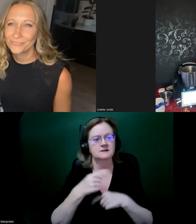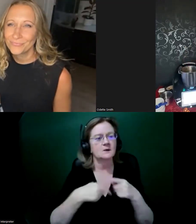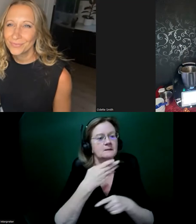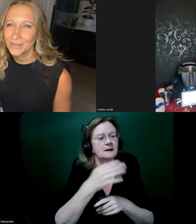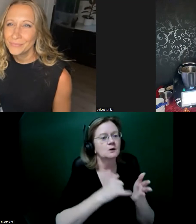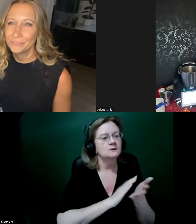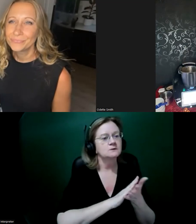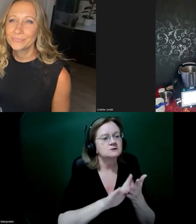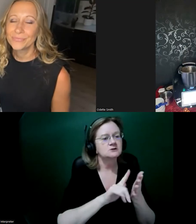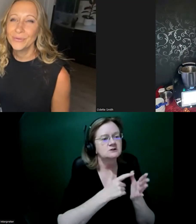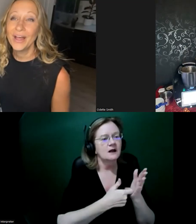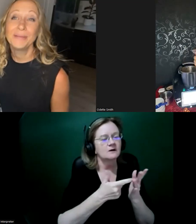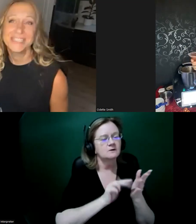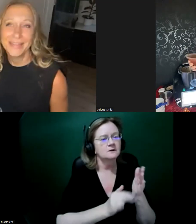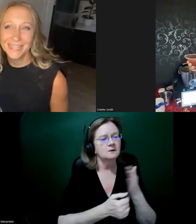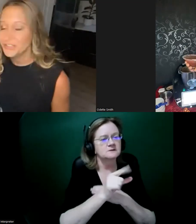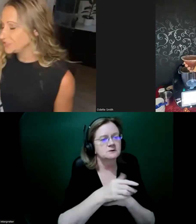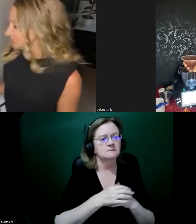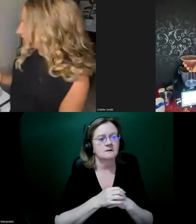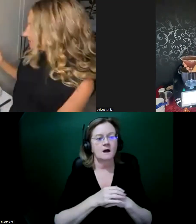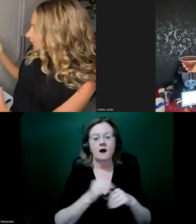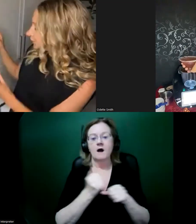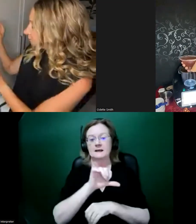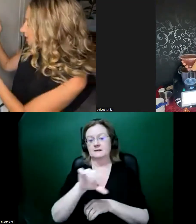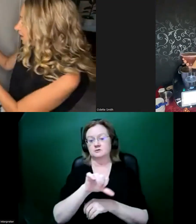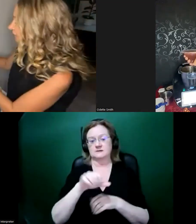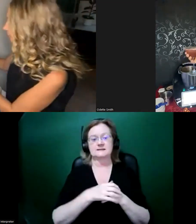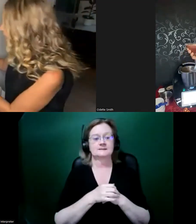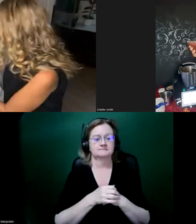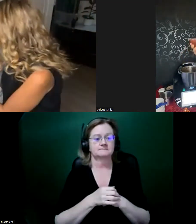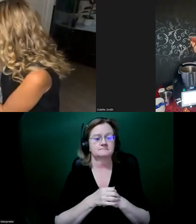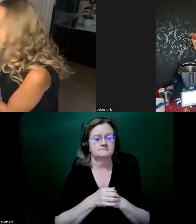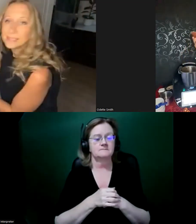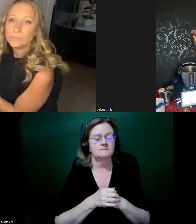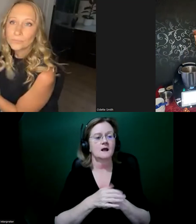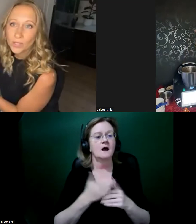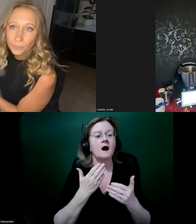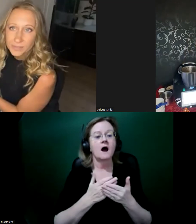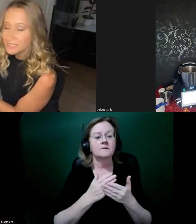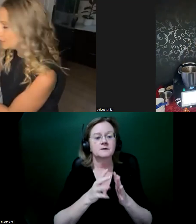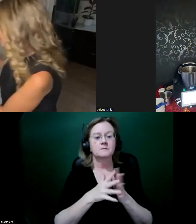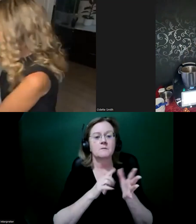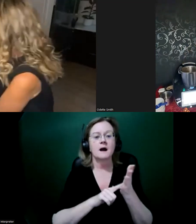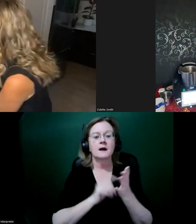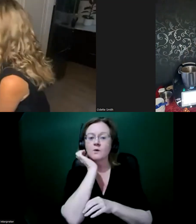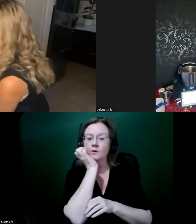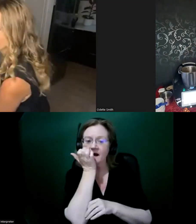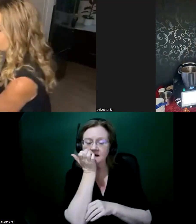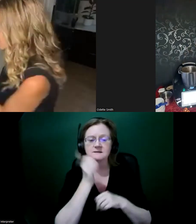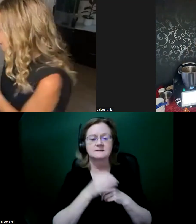Where are you up to now? Well, I'm just making the dressing. So I've put in my walnuts. I've put in some lime